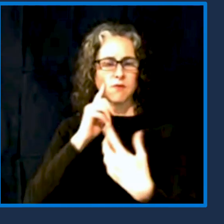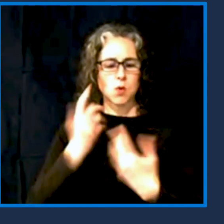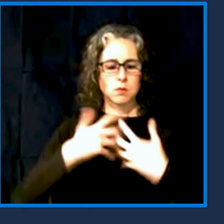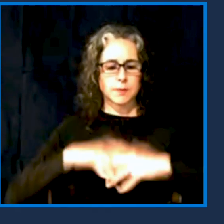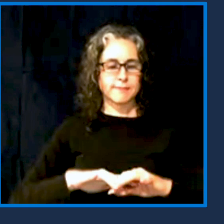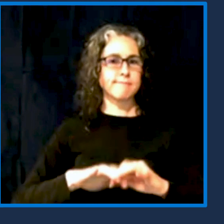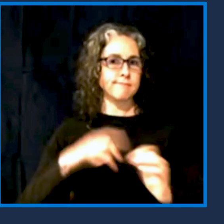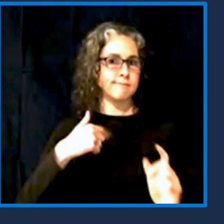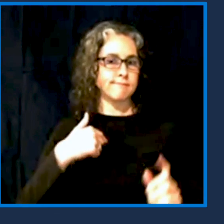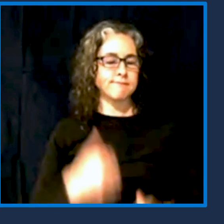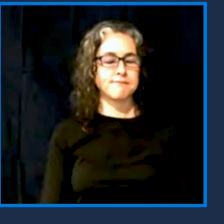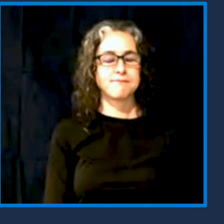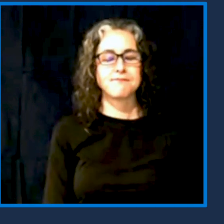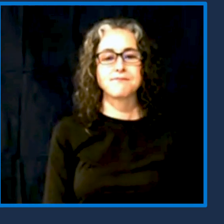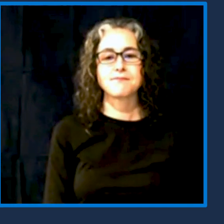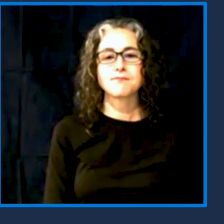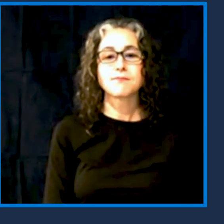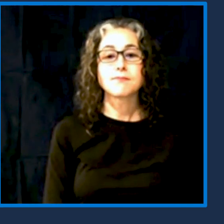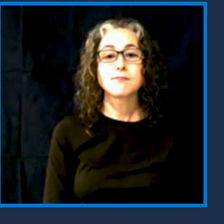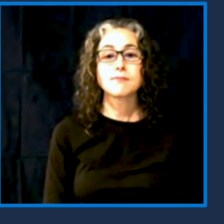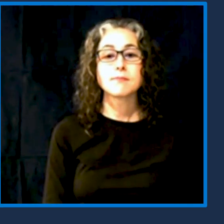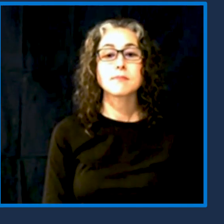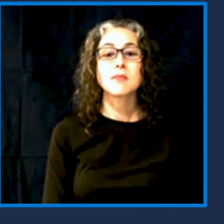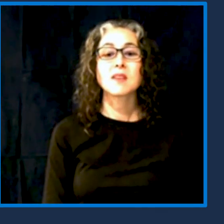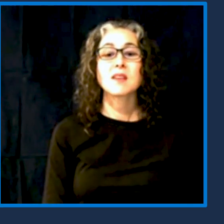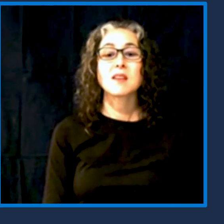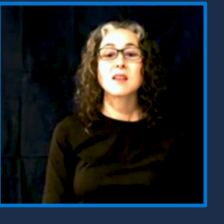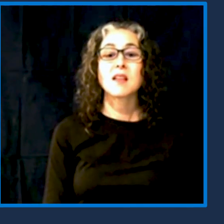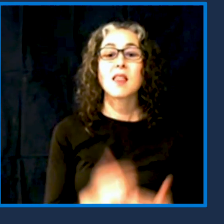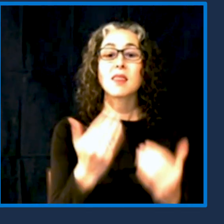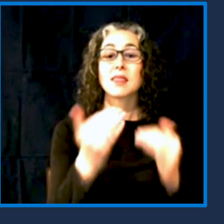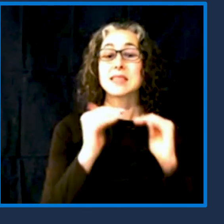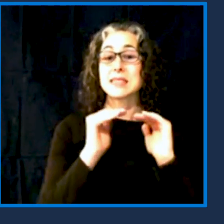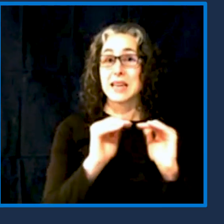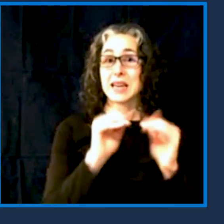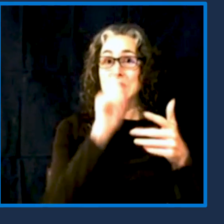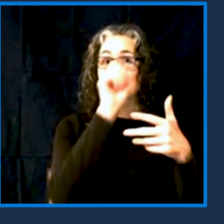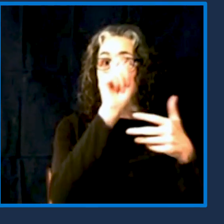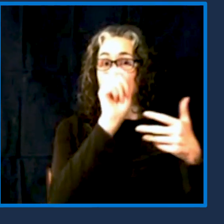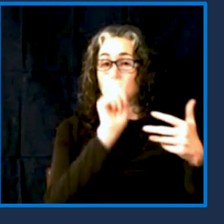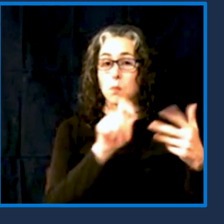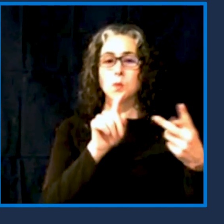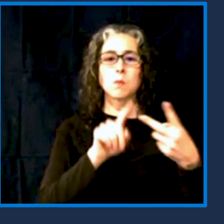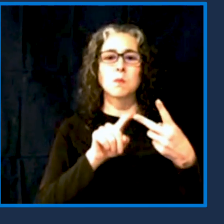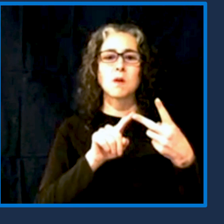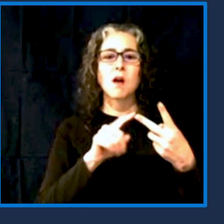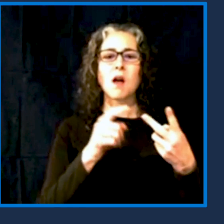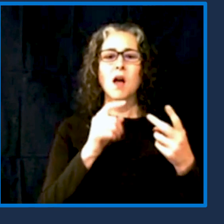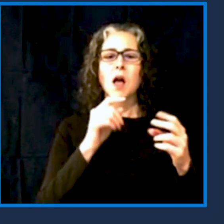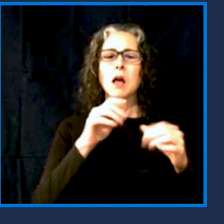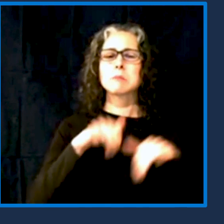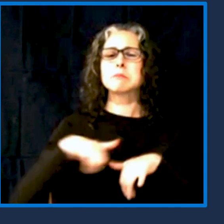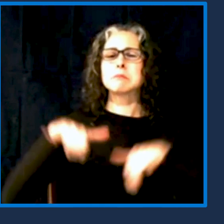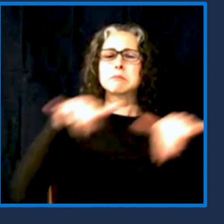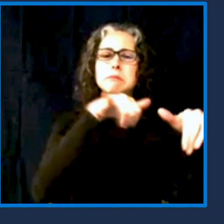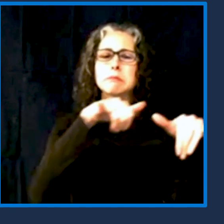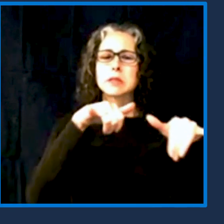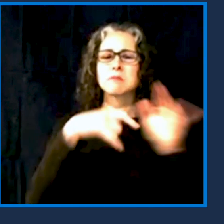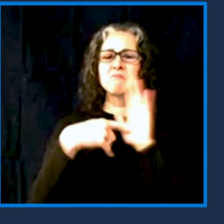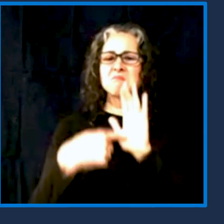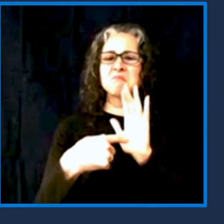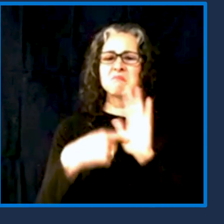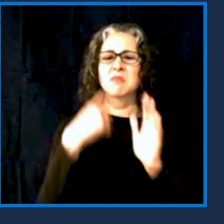them. The second bullet point on the list is common accommodations that are built into the structure of